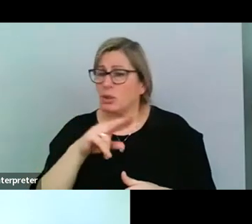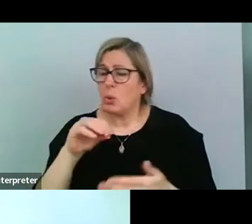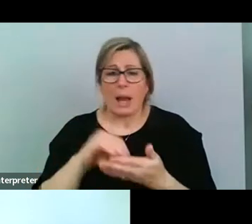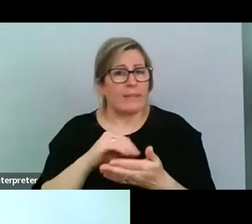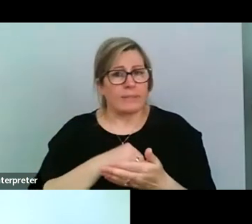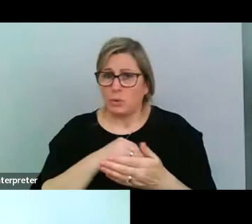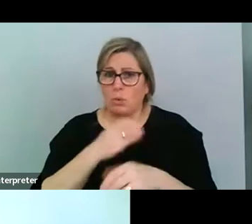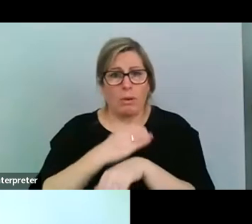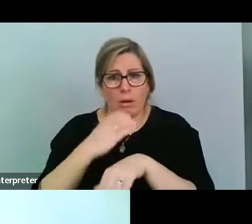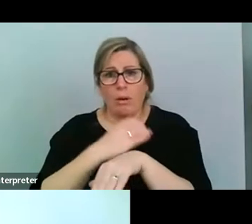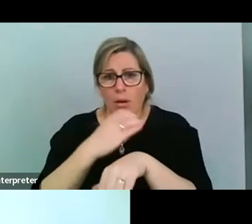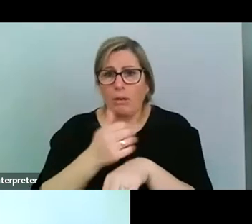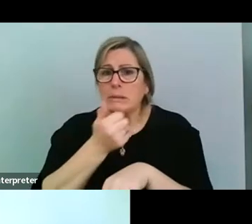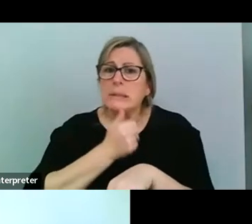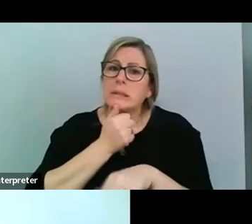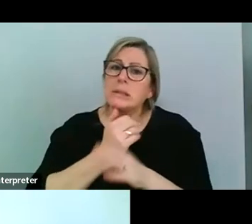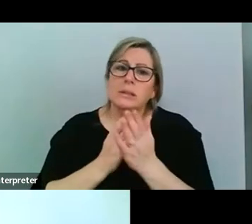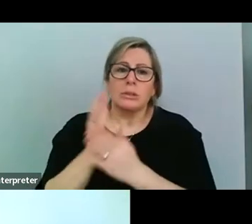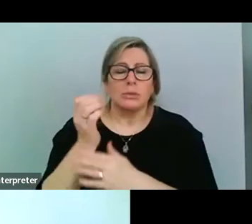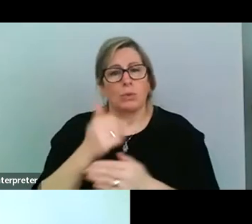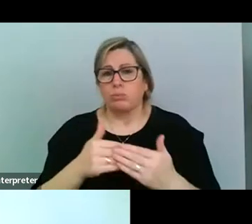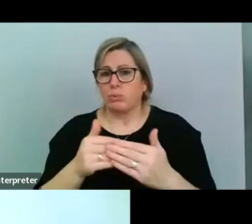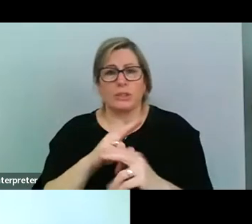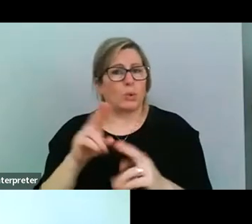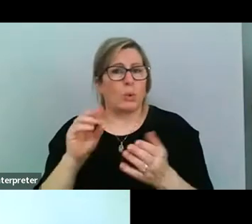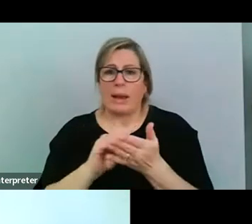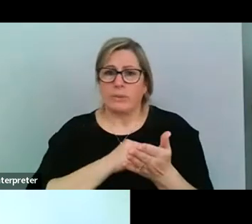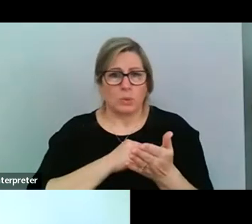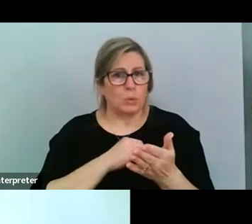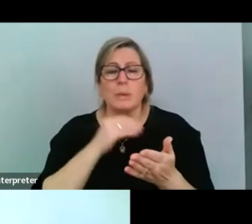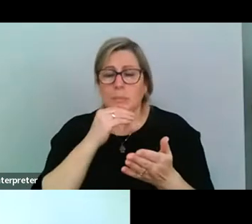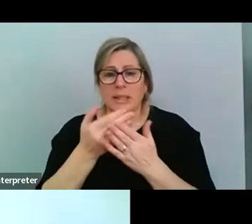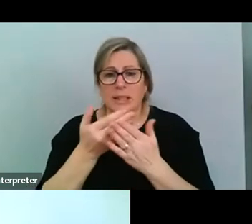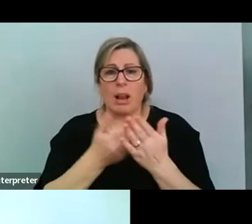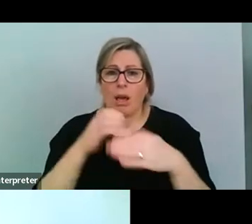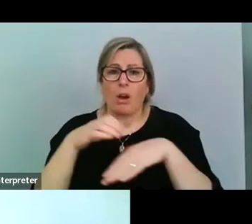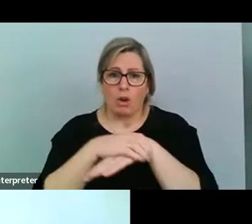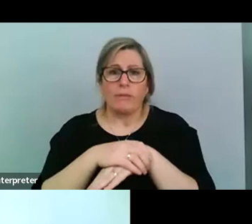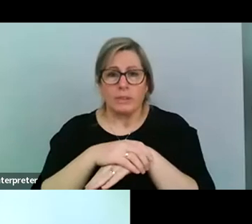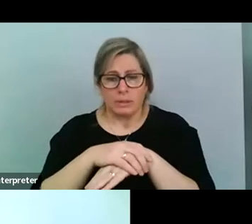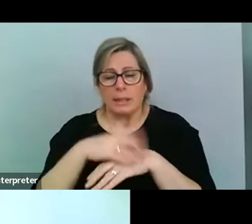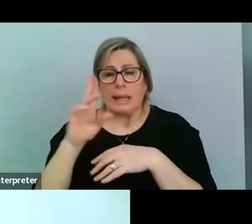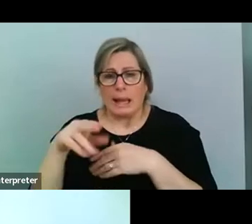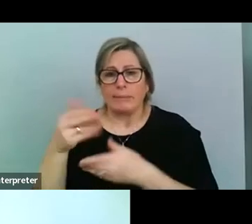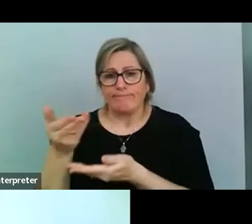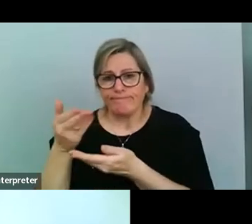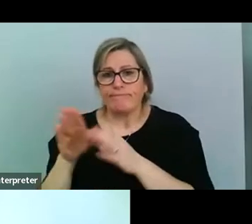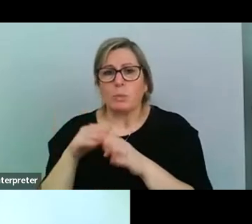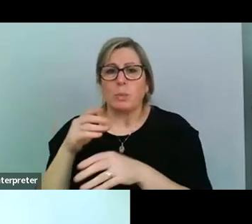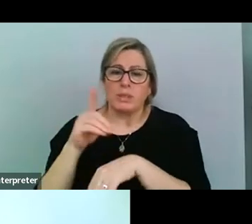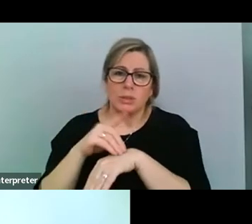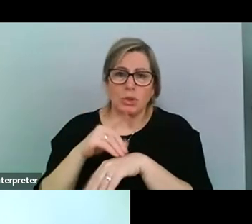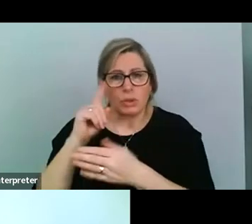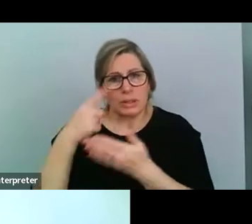full term. And if they're covered by the law, they can make that decision with their doctor and decide what is best for them.